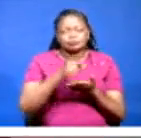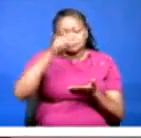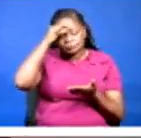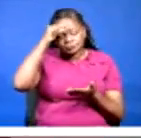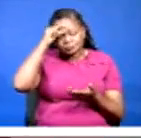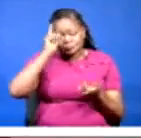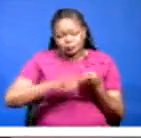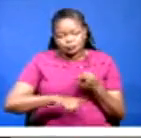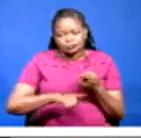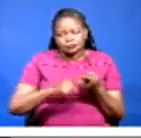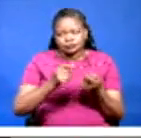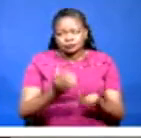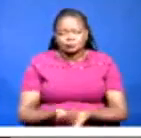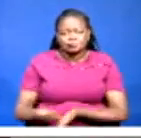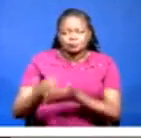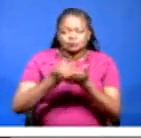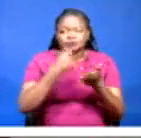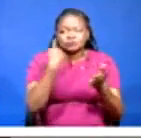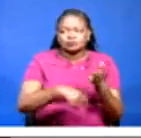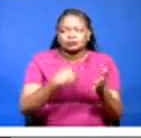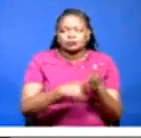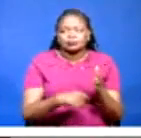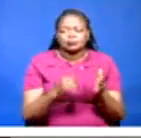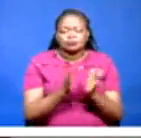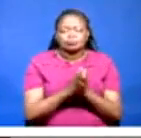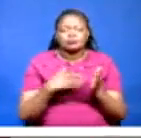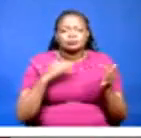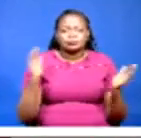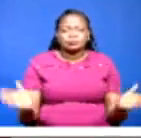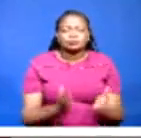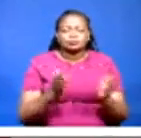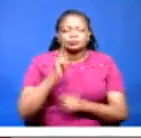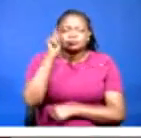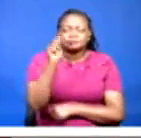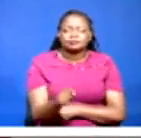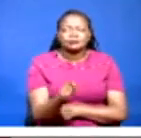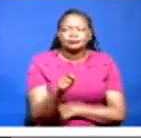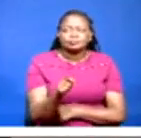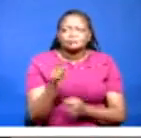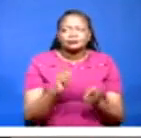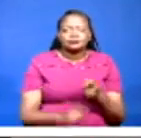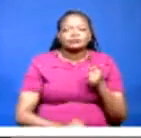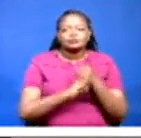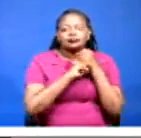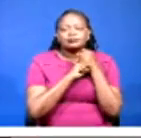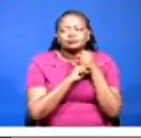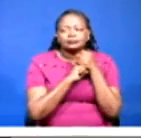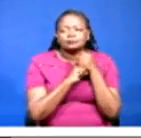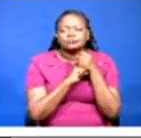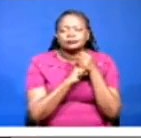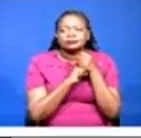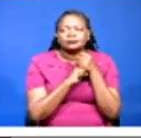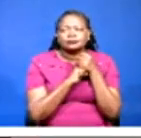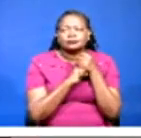to collect taxes. And I encourage the judiciary to support